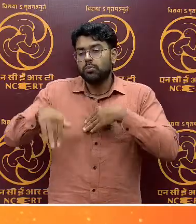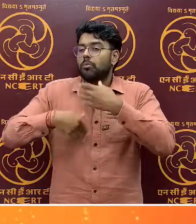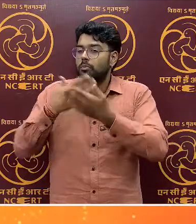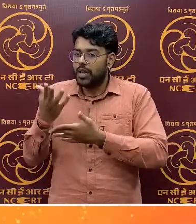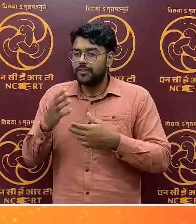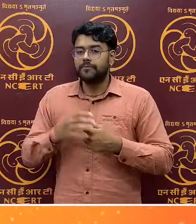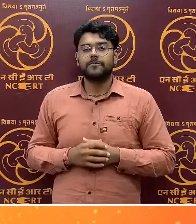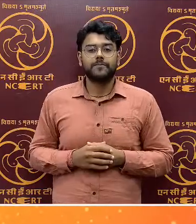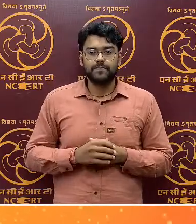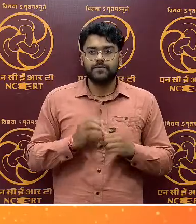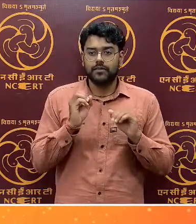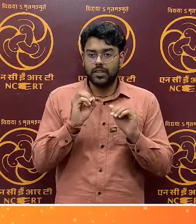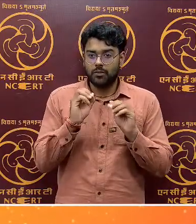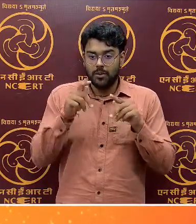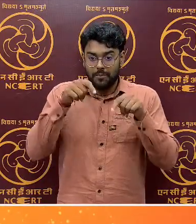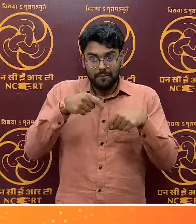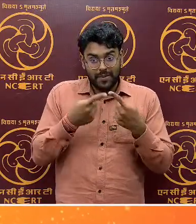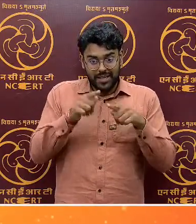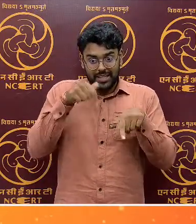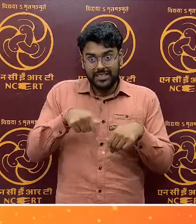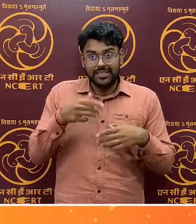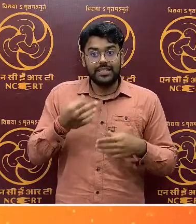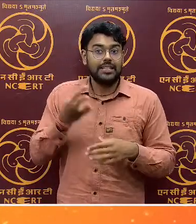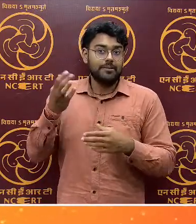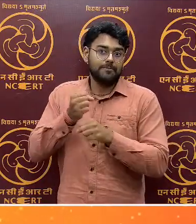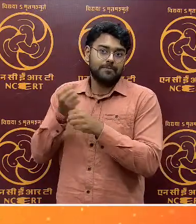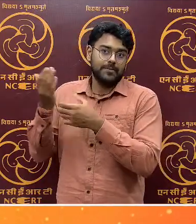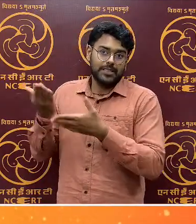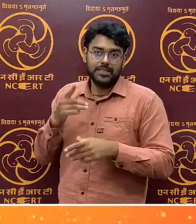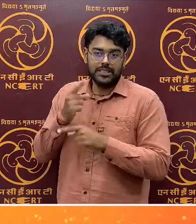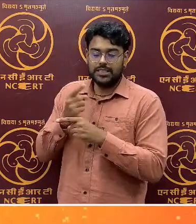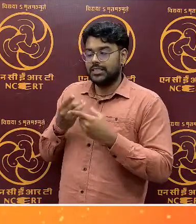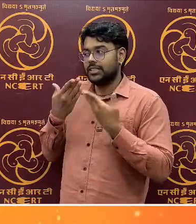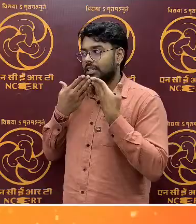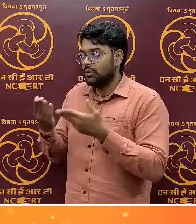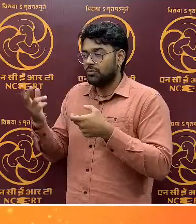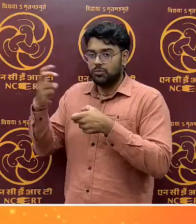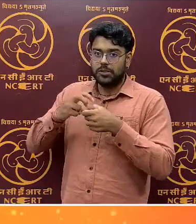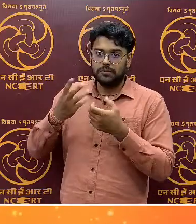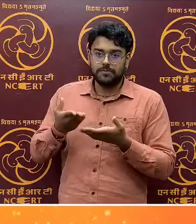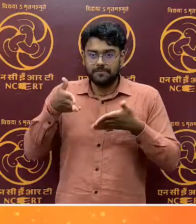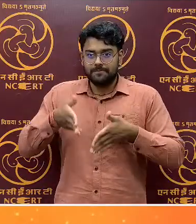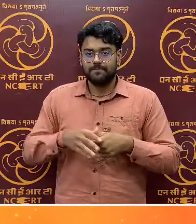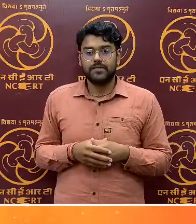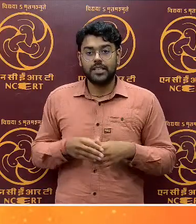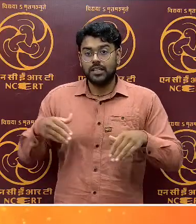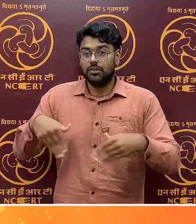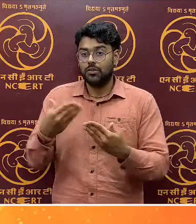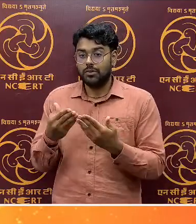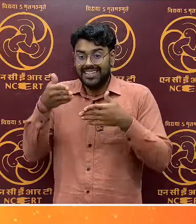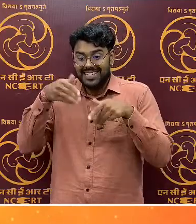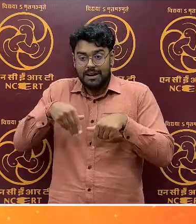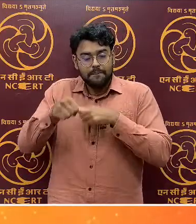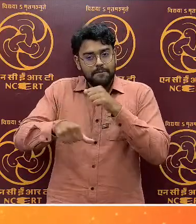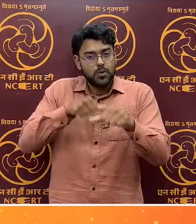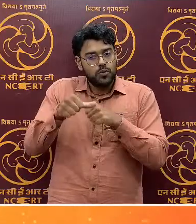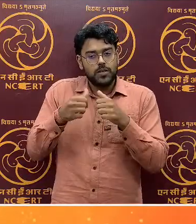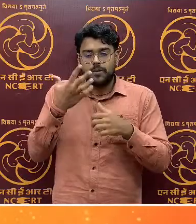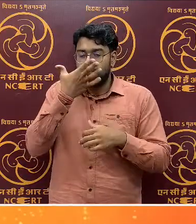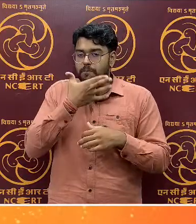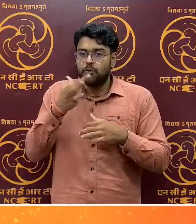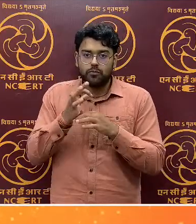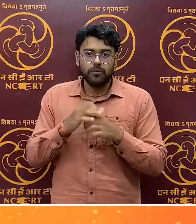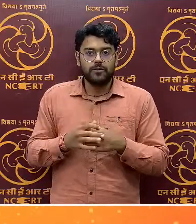forthcoming session. But for this session, I must thank my expert for joining us and actually introducing the reproduction process in such a